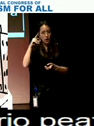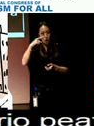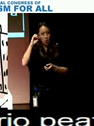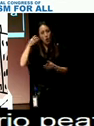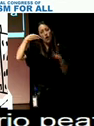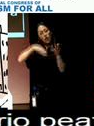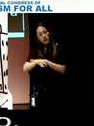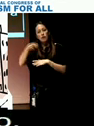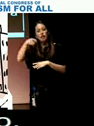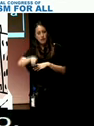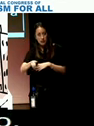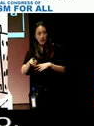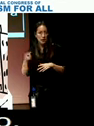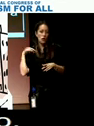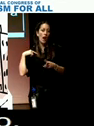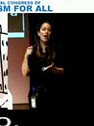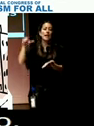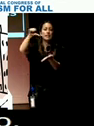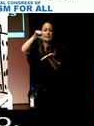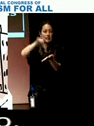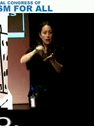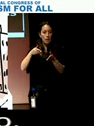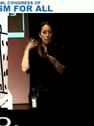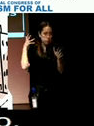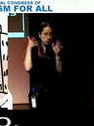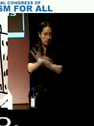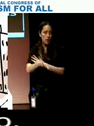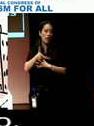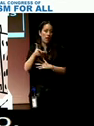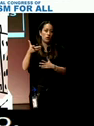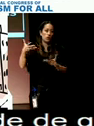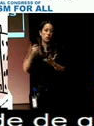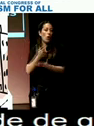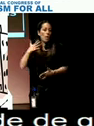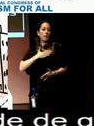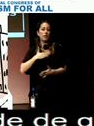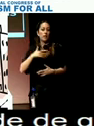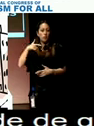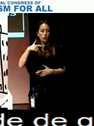head office of the group Human Heritage Cities.